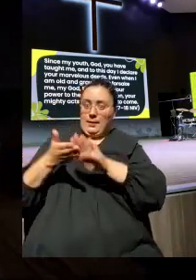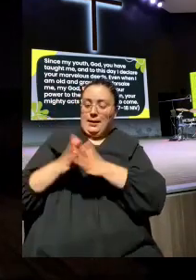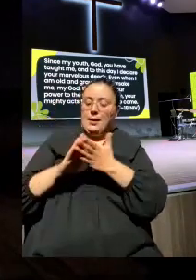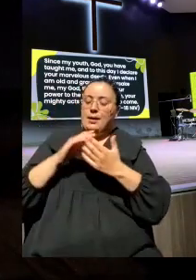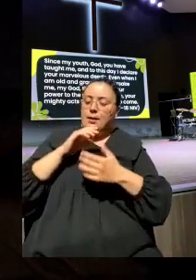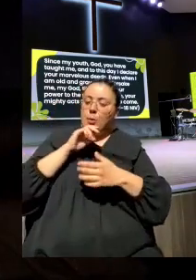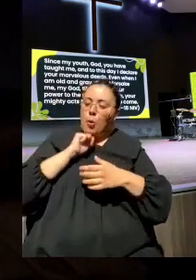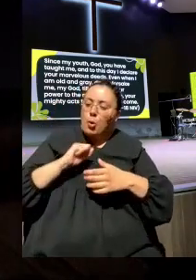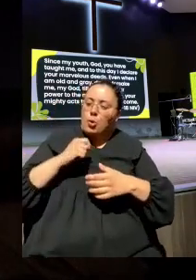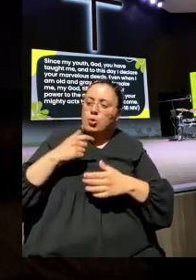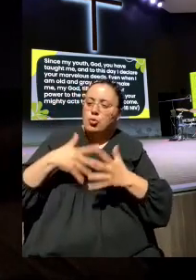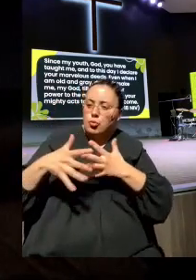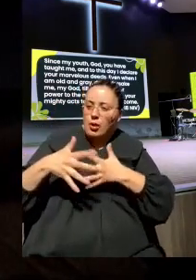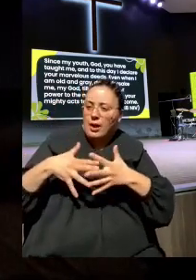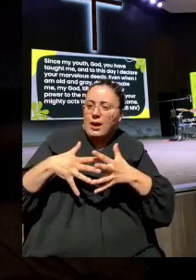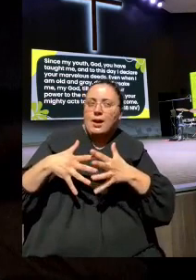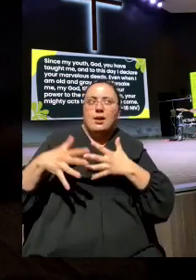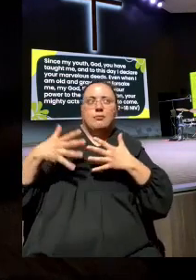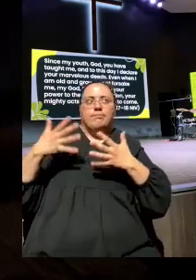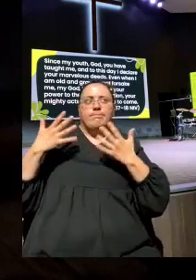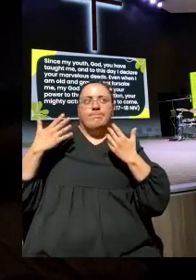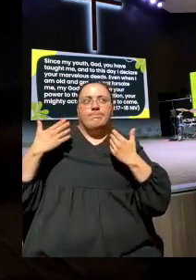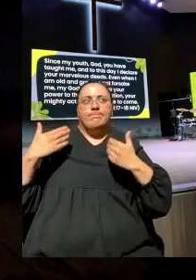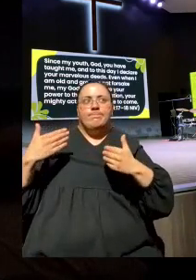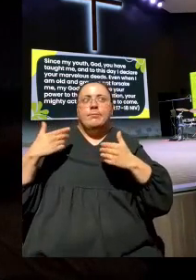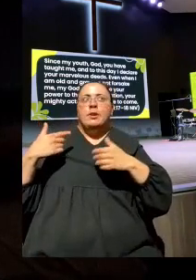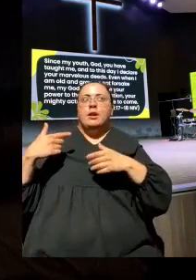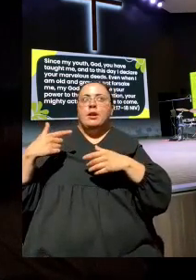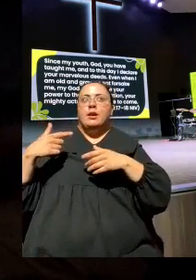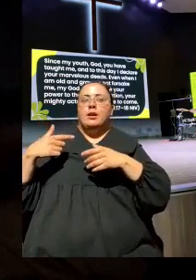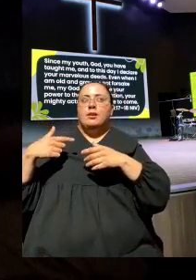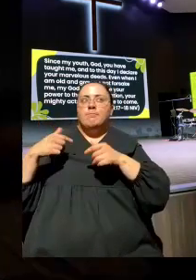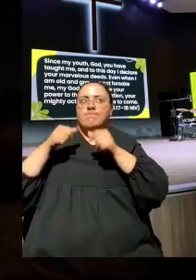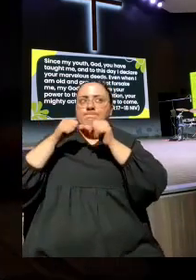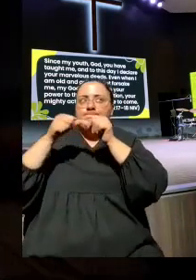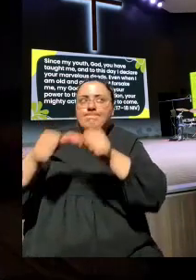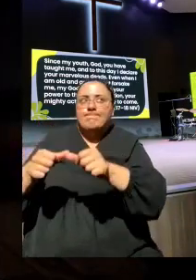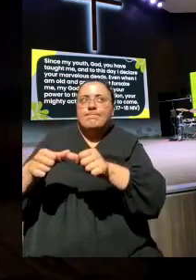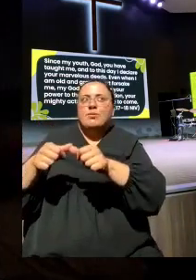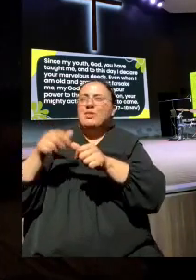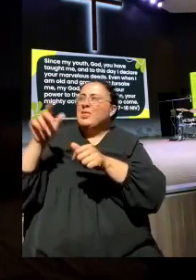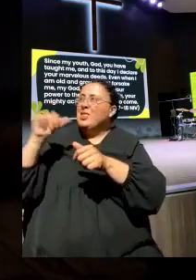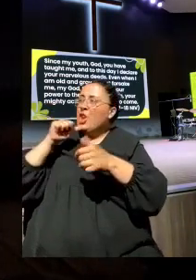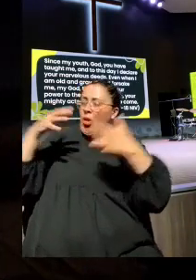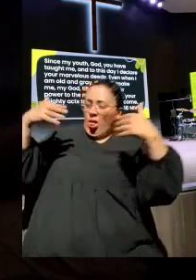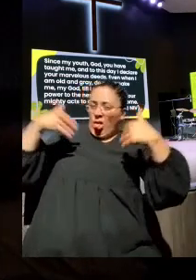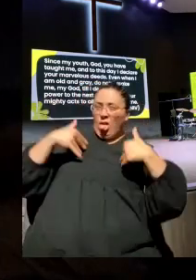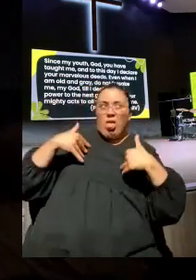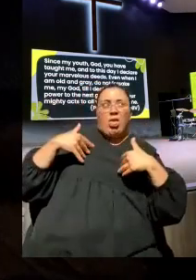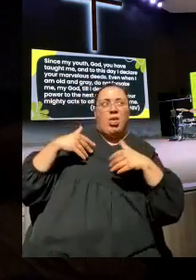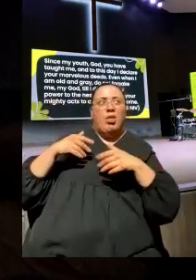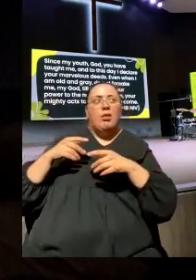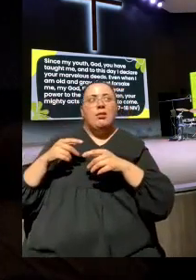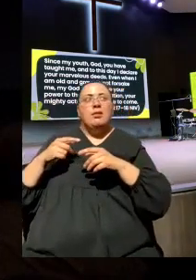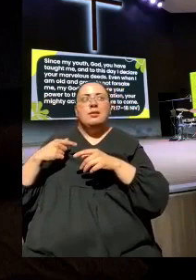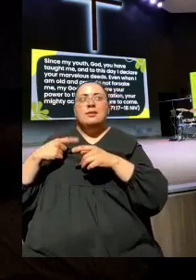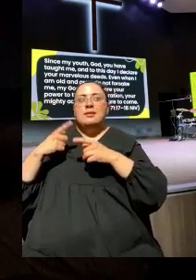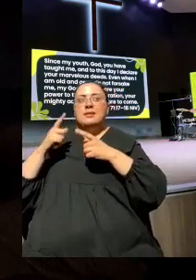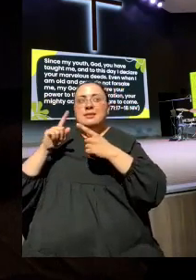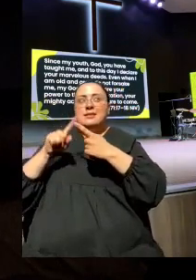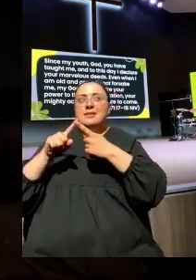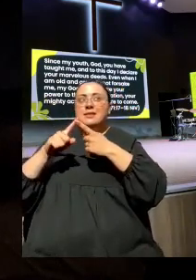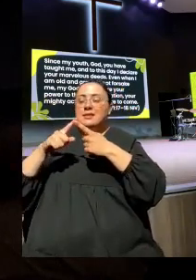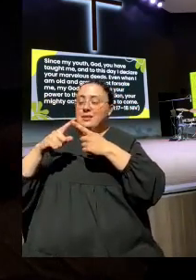It's the reminder to me that I am a role model to the next generation till the day I die. Right? So stay in the